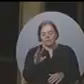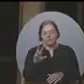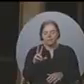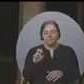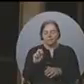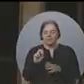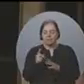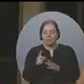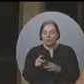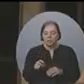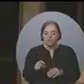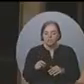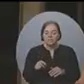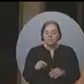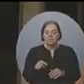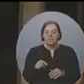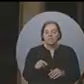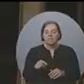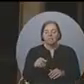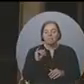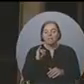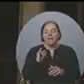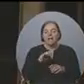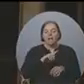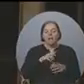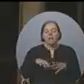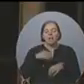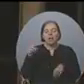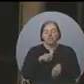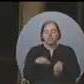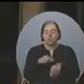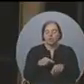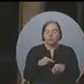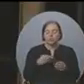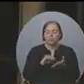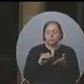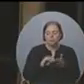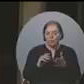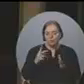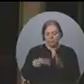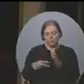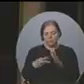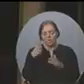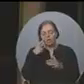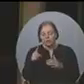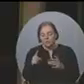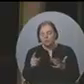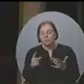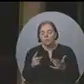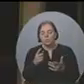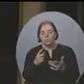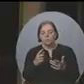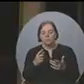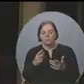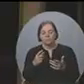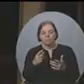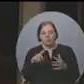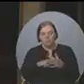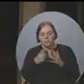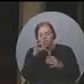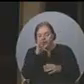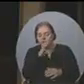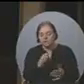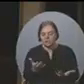before search and rescue is off the ground. Seconds equal lives. Clearly, this government is again confused the